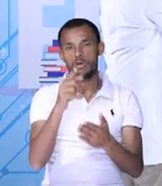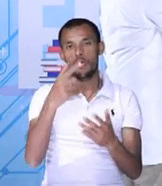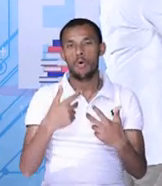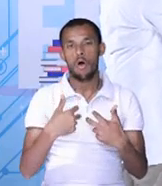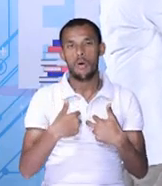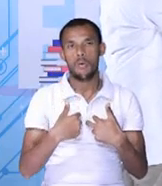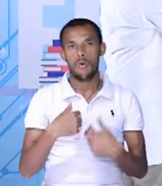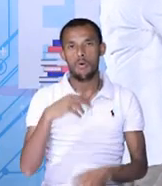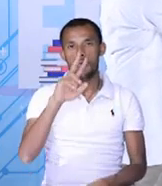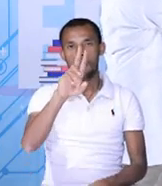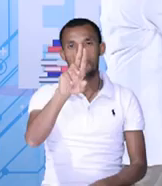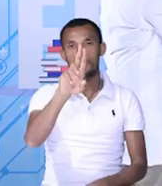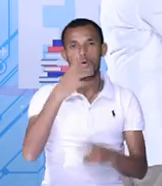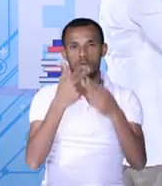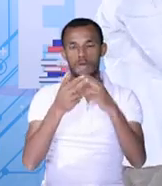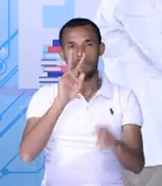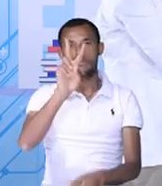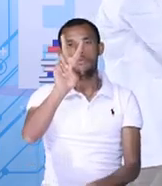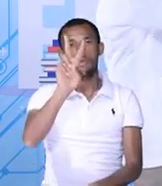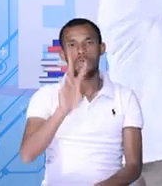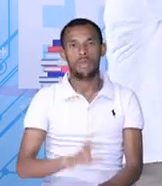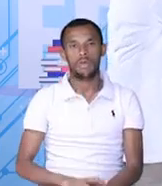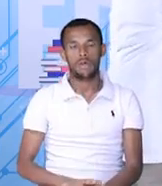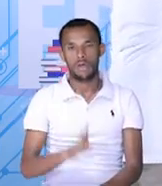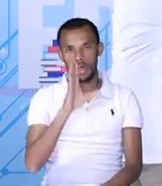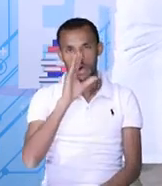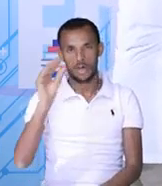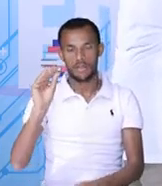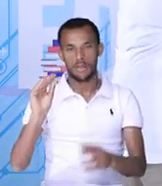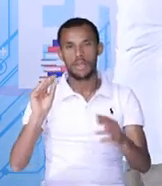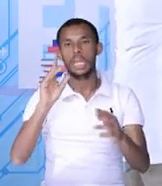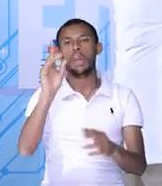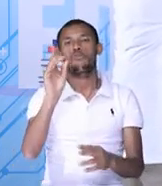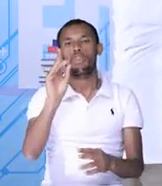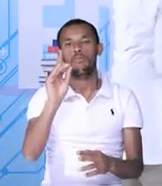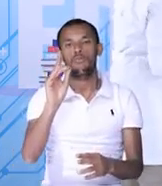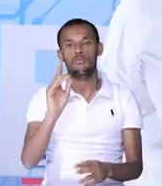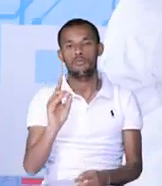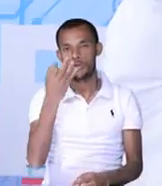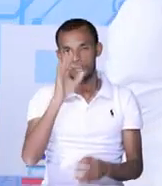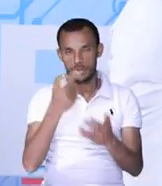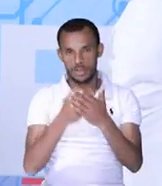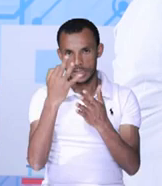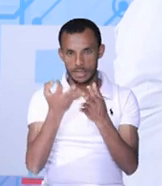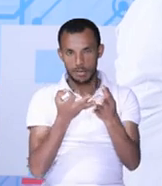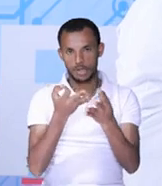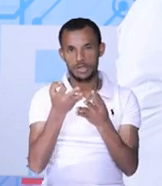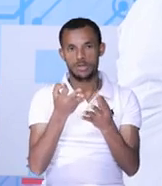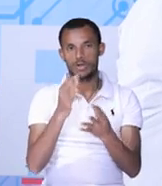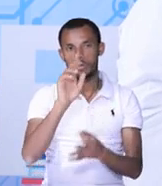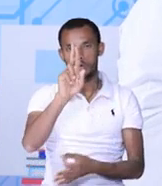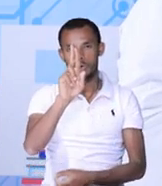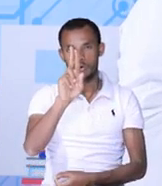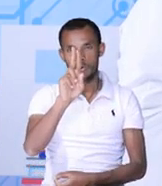have u times v here, and its derivative of this expression, it is